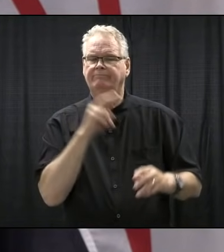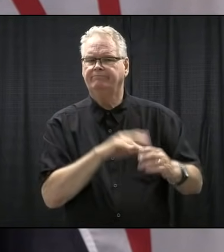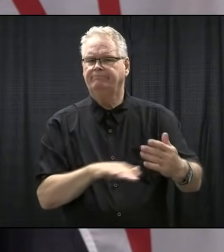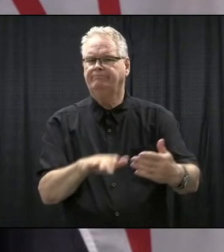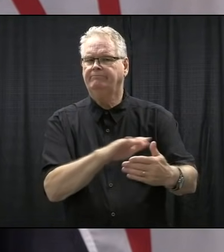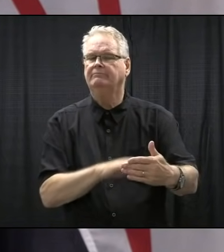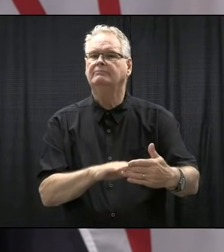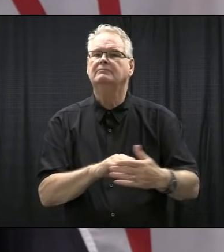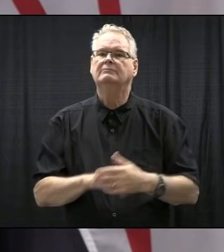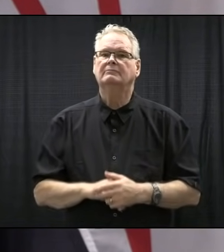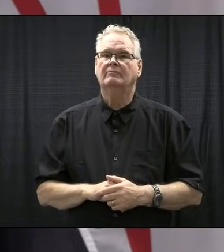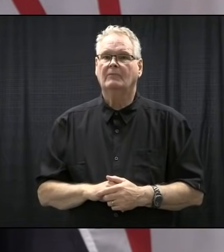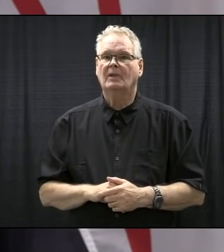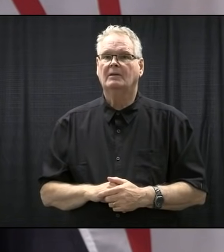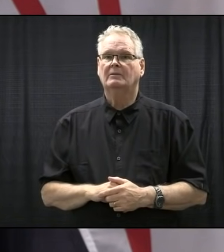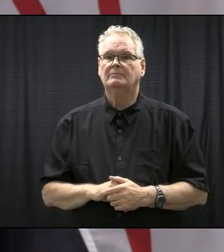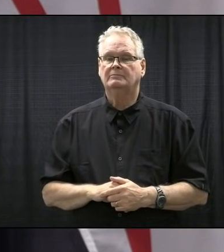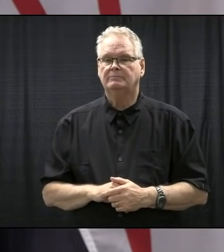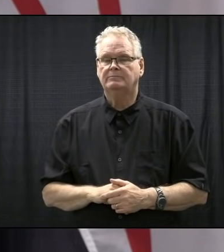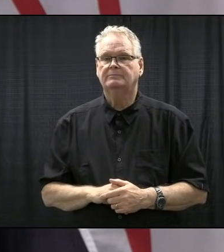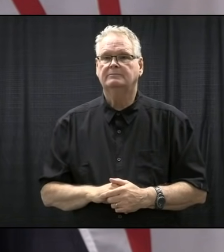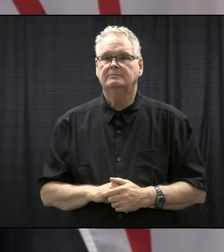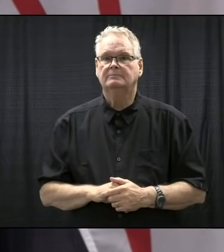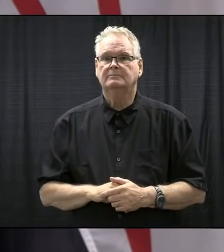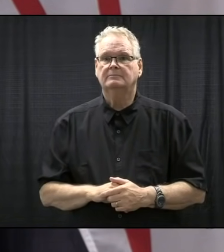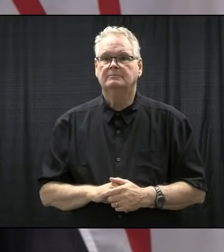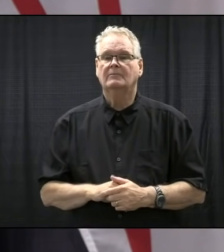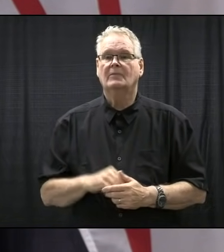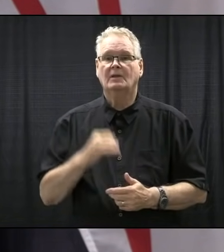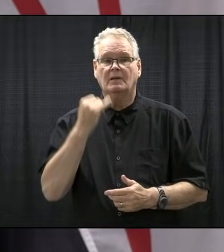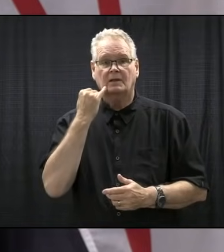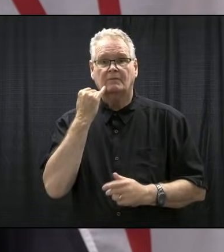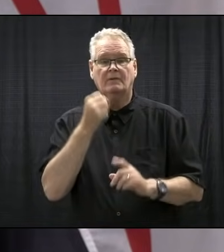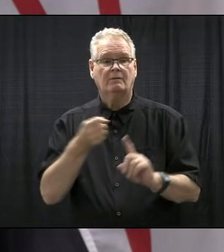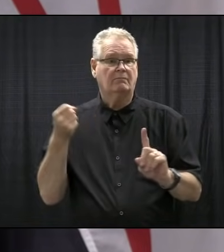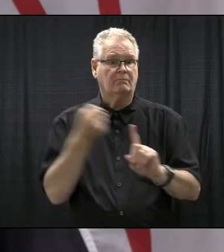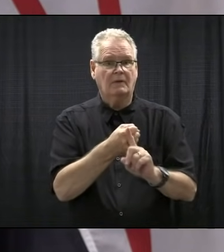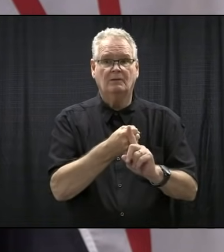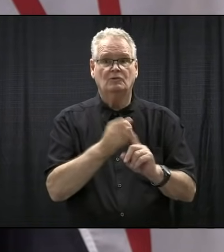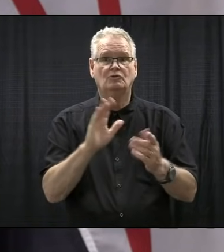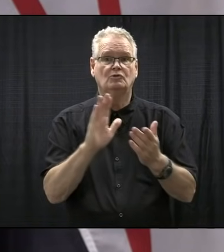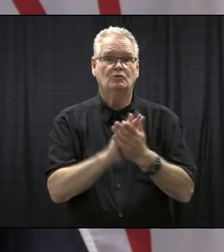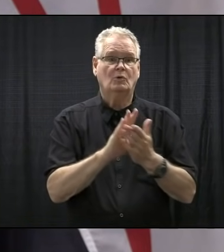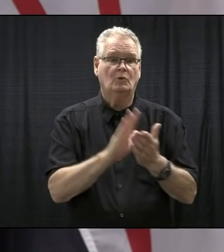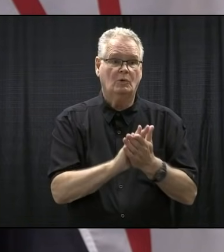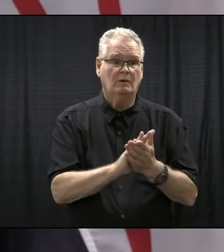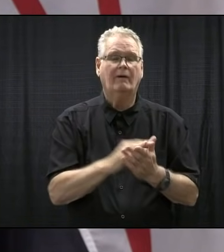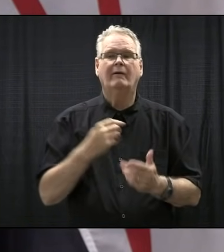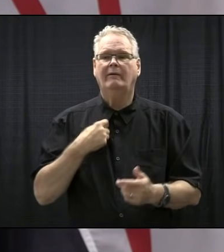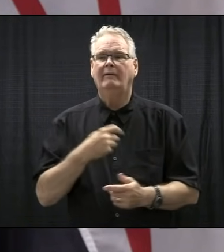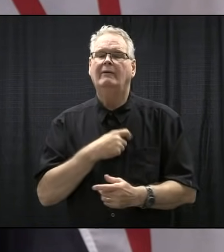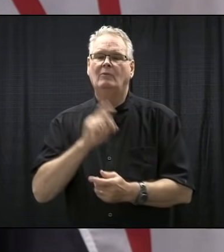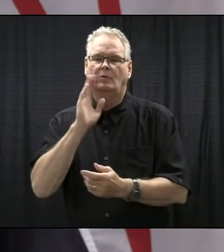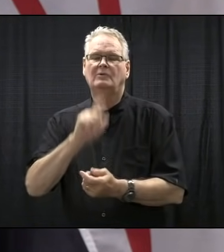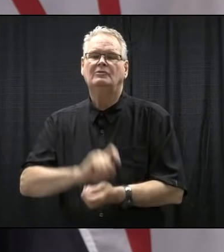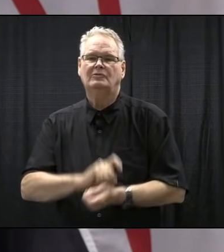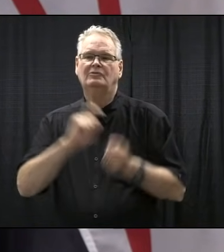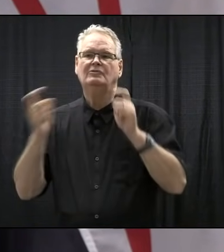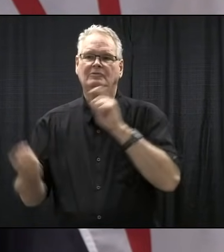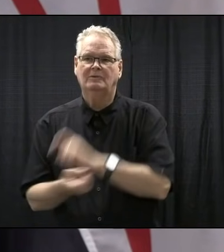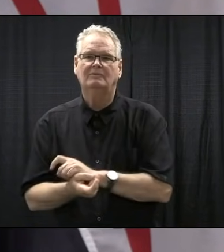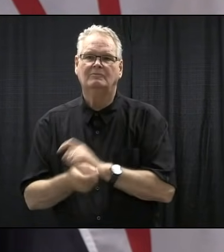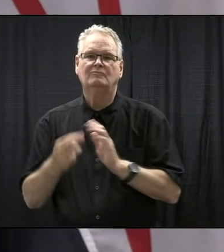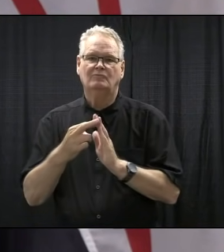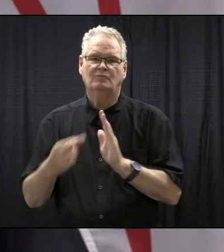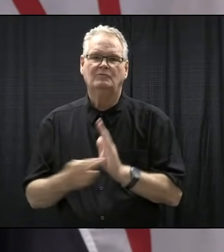with our advice. If you are an eligible student or a parent of a student that has not yet been vaccinated, please do not